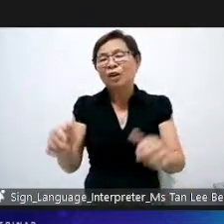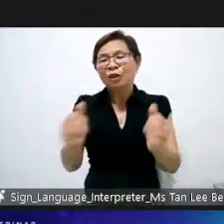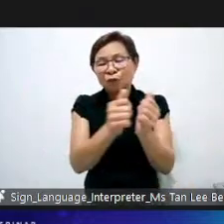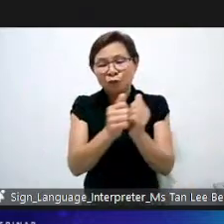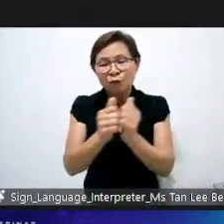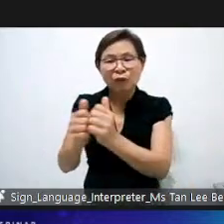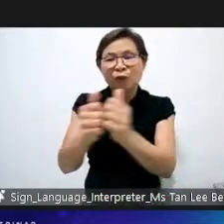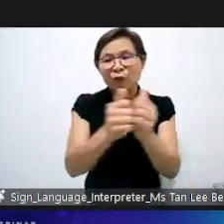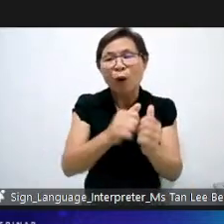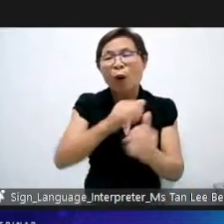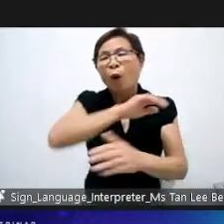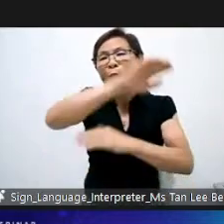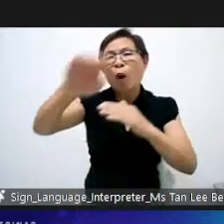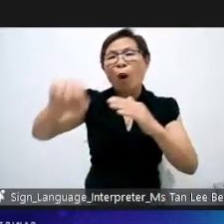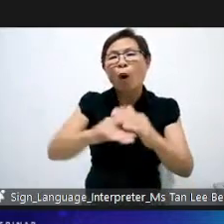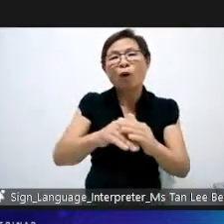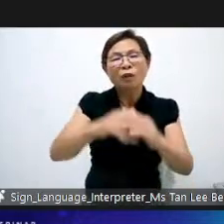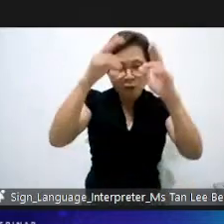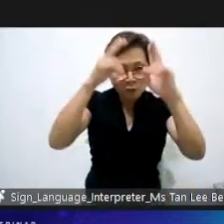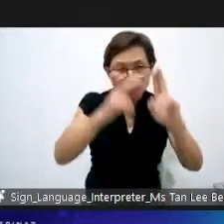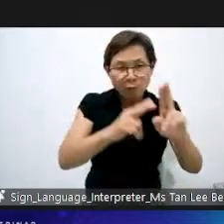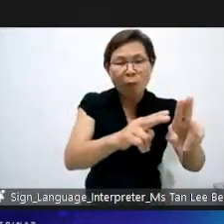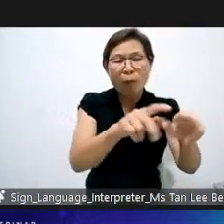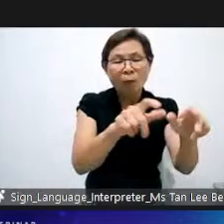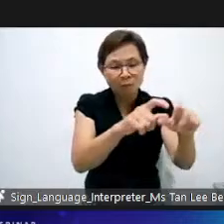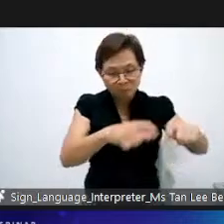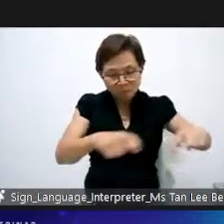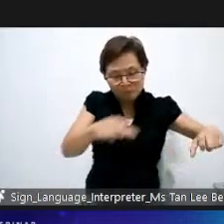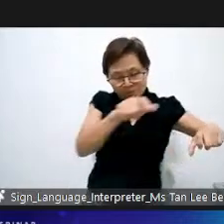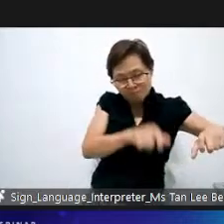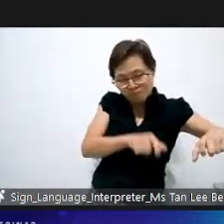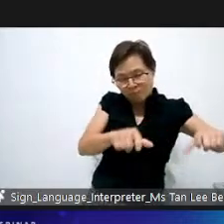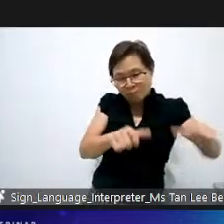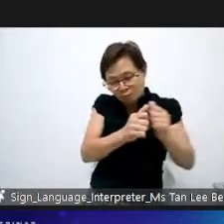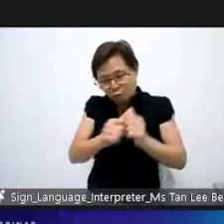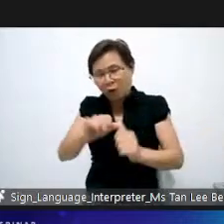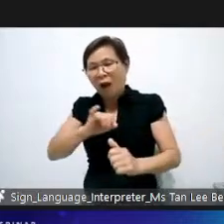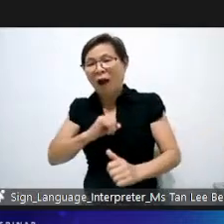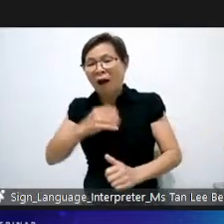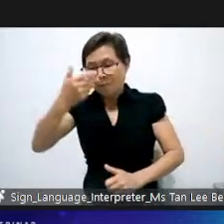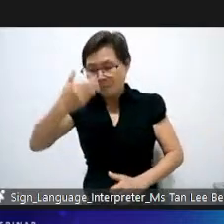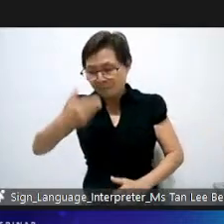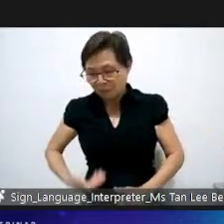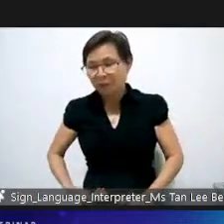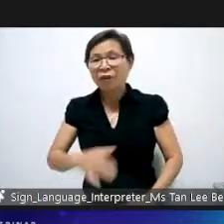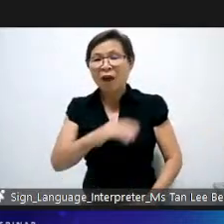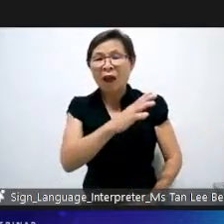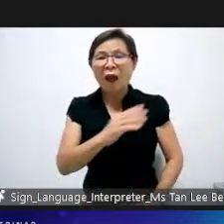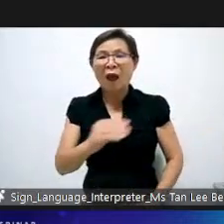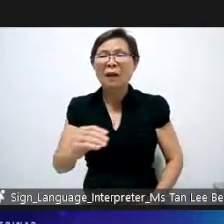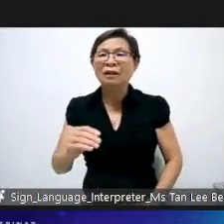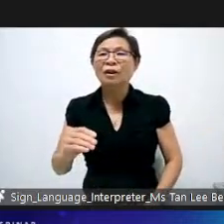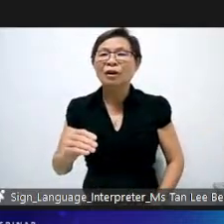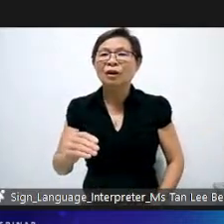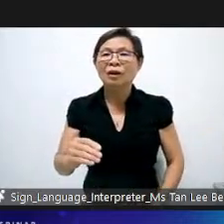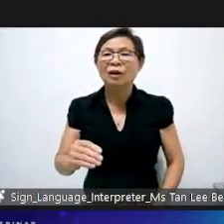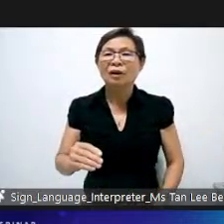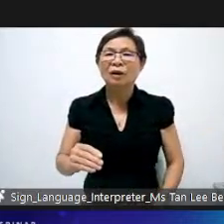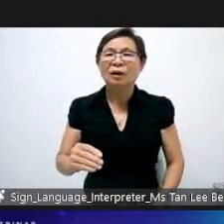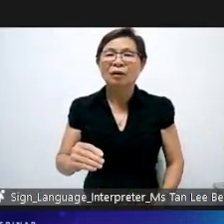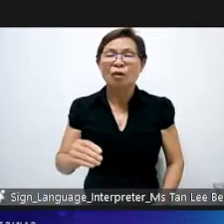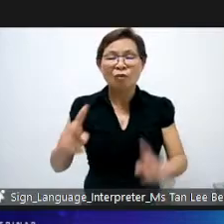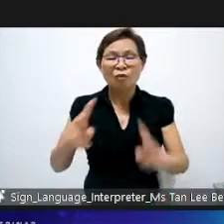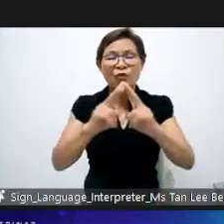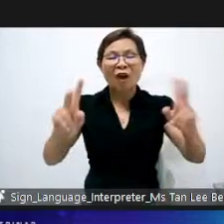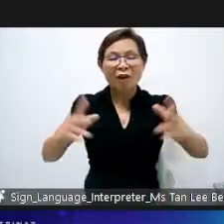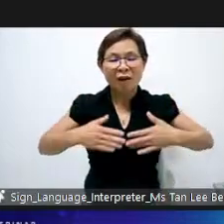these distinguished panels. And me myself and also UTHM, we are very